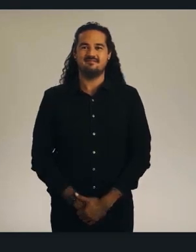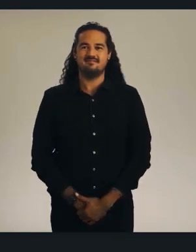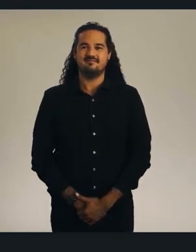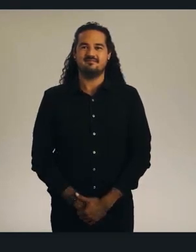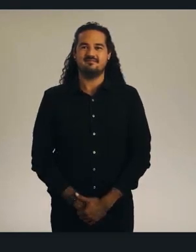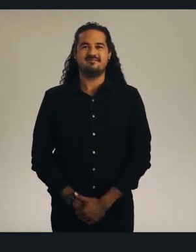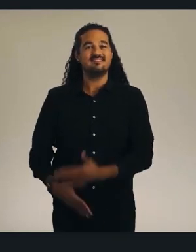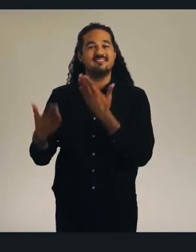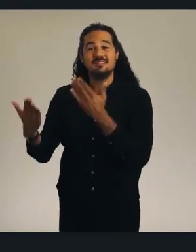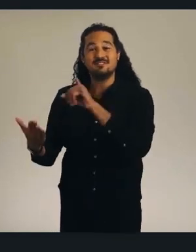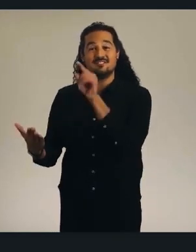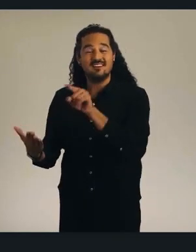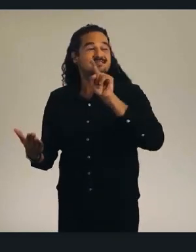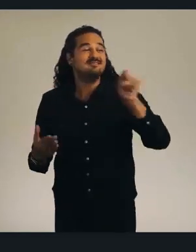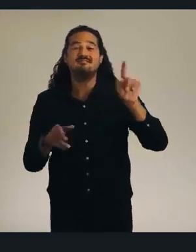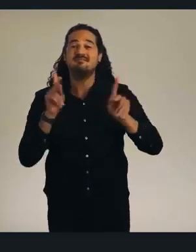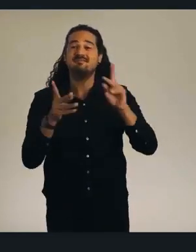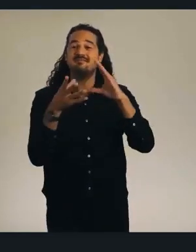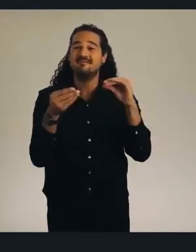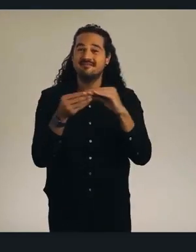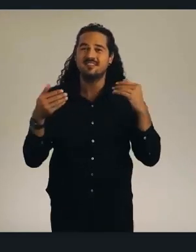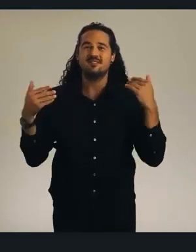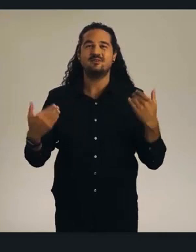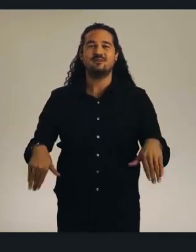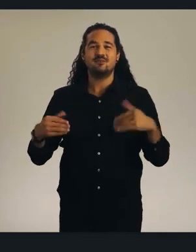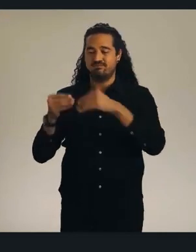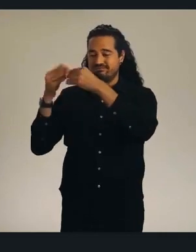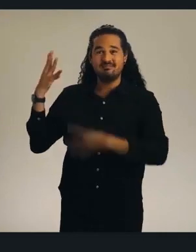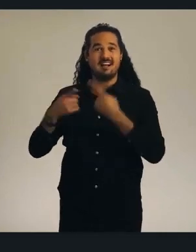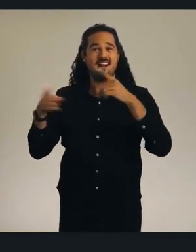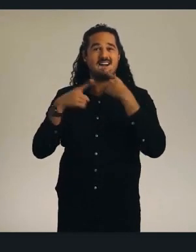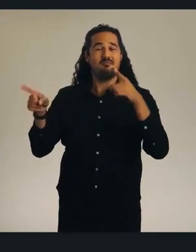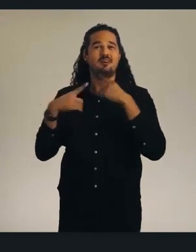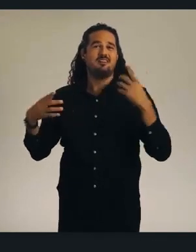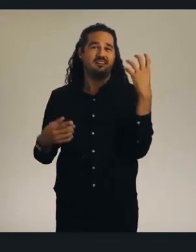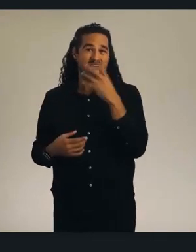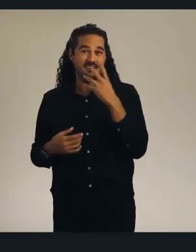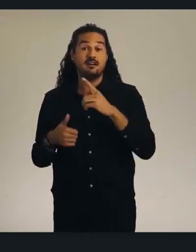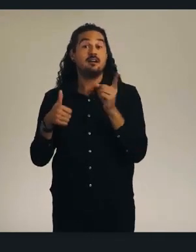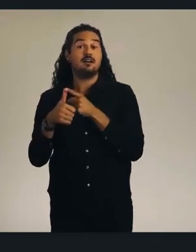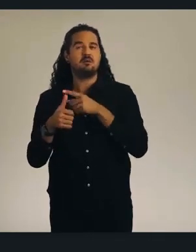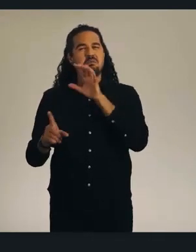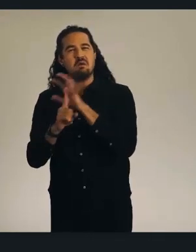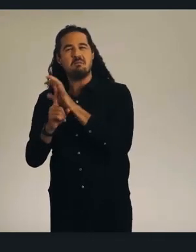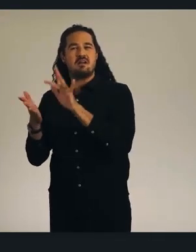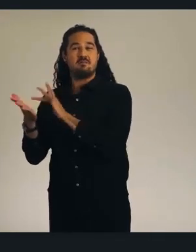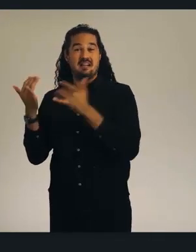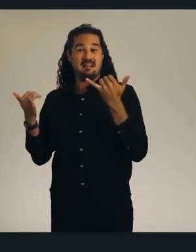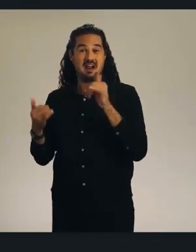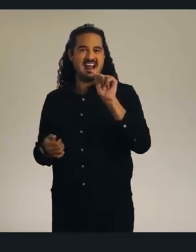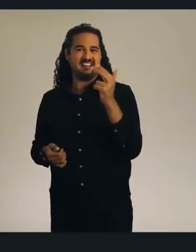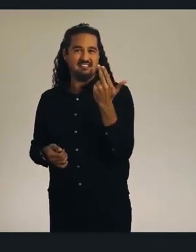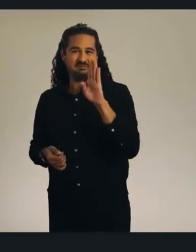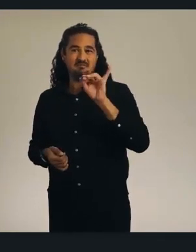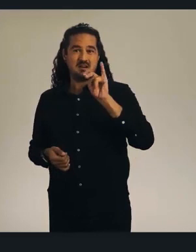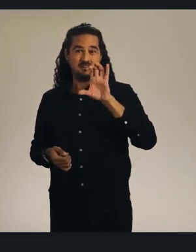Thank you, Jaws, and thank you to all of today's presenters. What a spectacular set of announcements. Our most popular iPad is now powered by the A13 Bionic with a